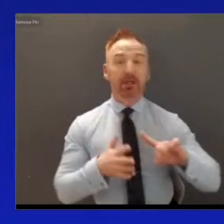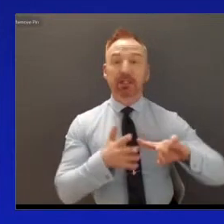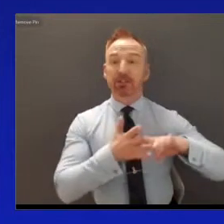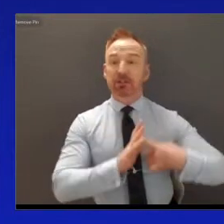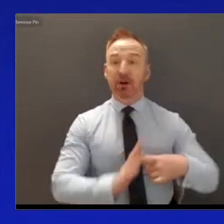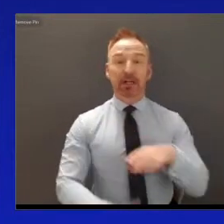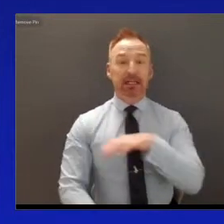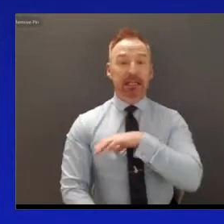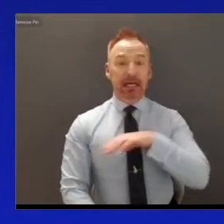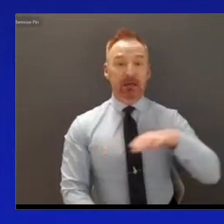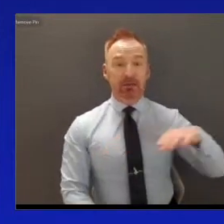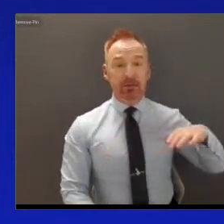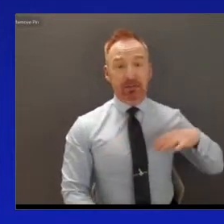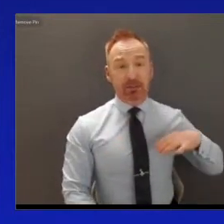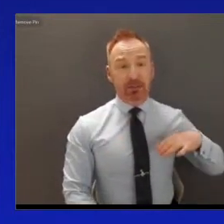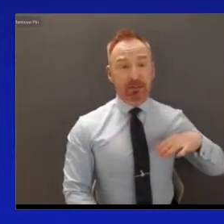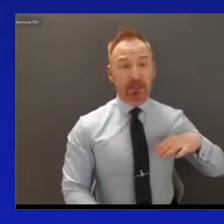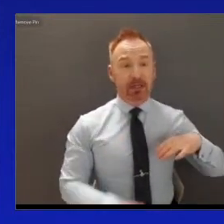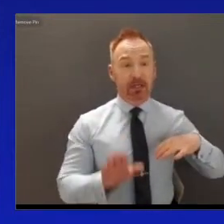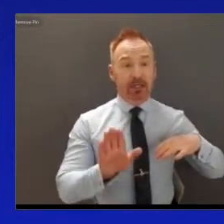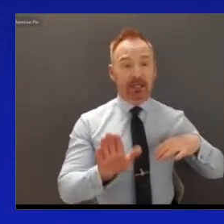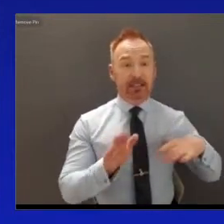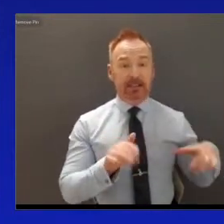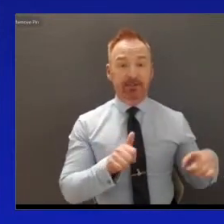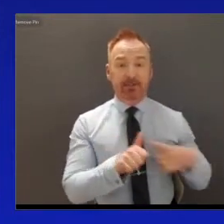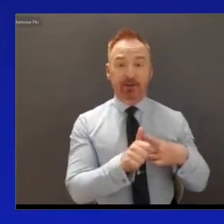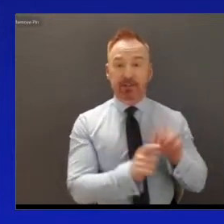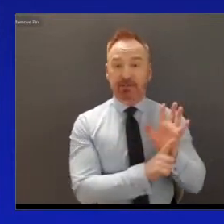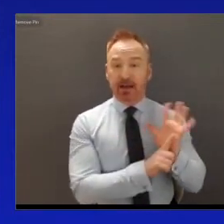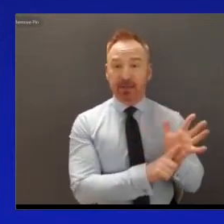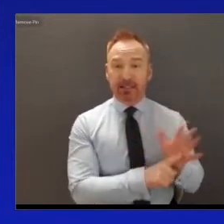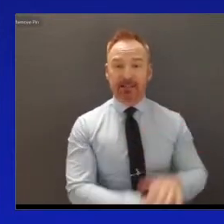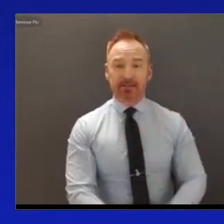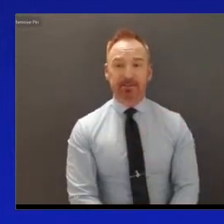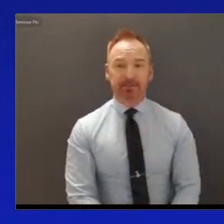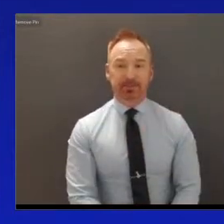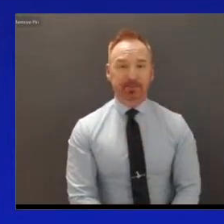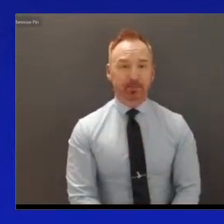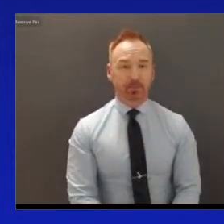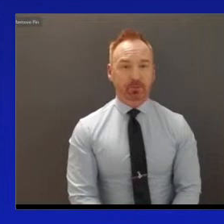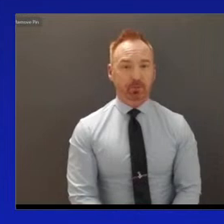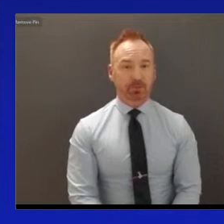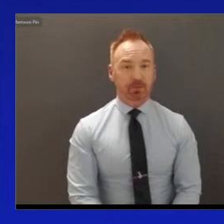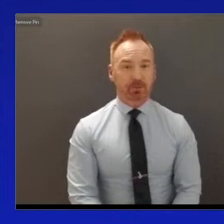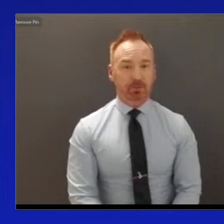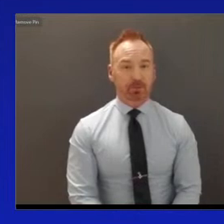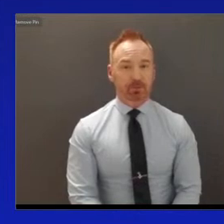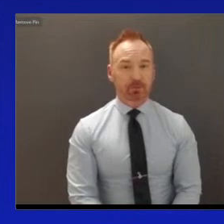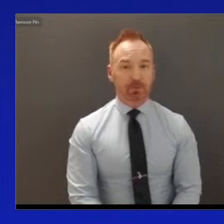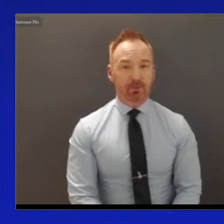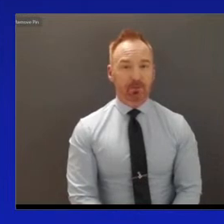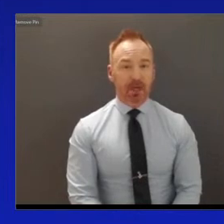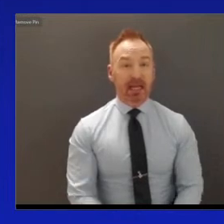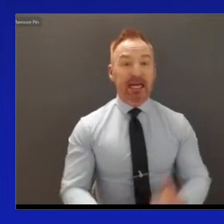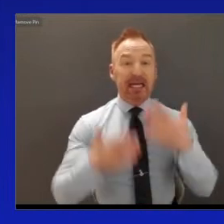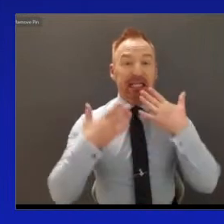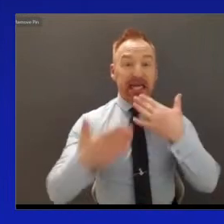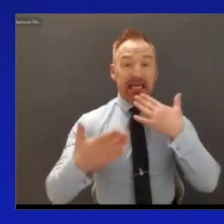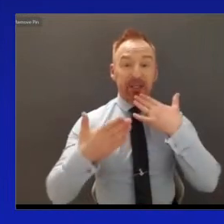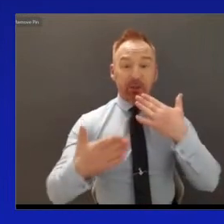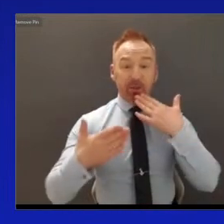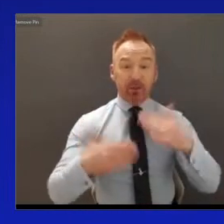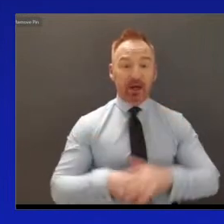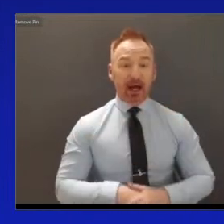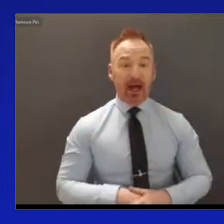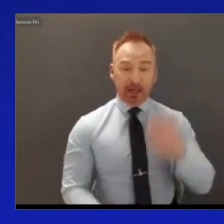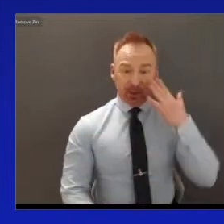Councillor Lula for his 5 minutes. Thank you very much, Mr. Chair. Listen, this is a great plan, Tony and Vera, and I know a lot of hard work has gone into this. I'm